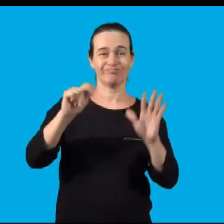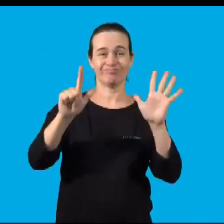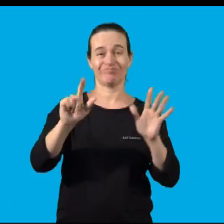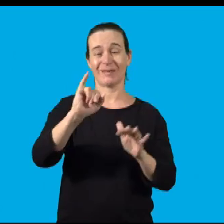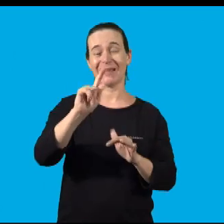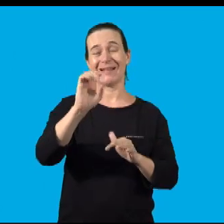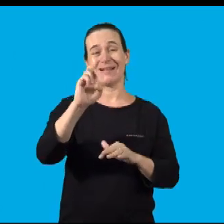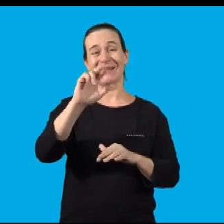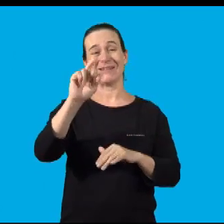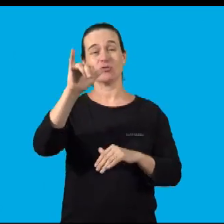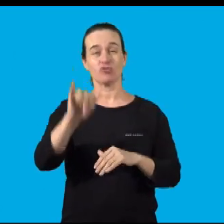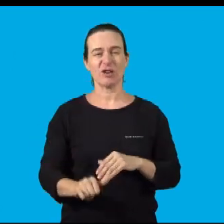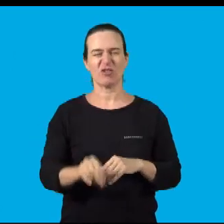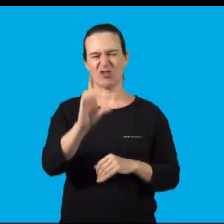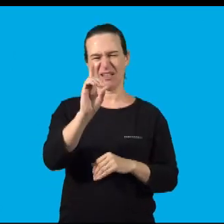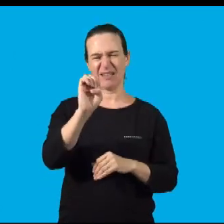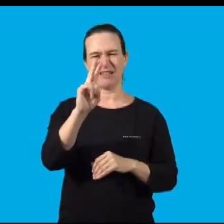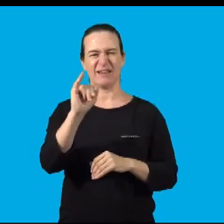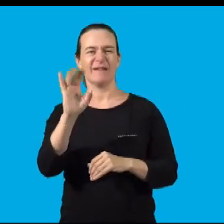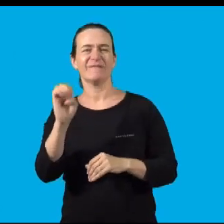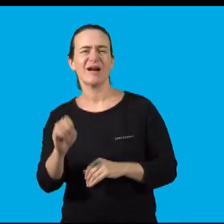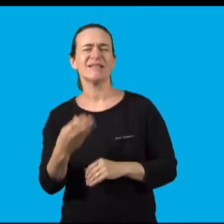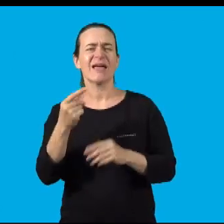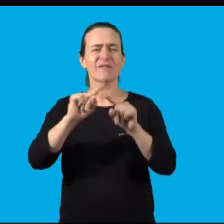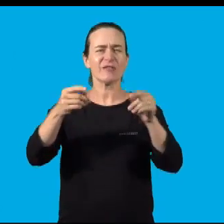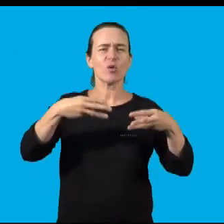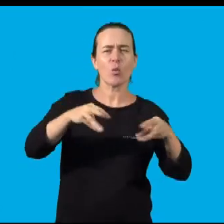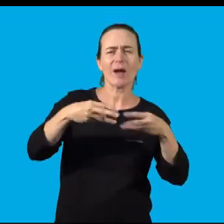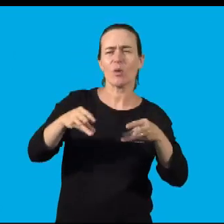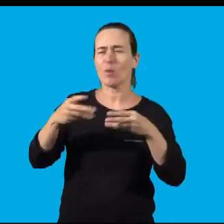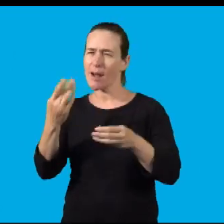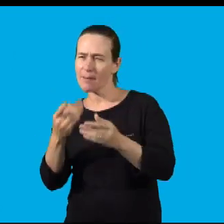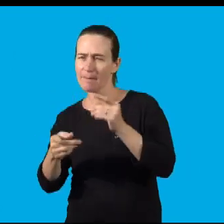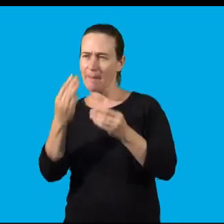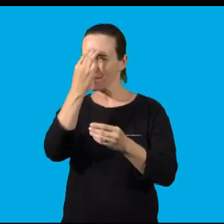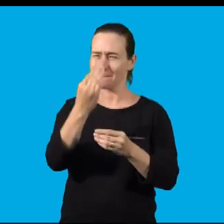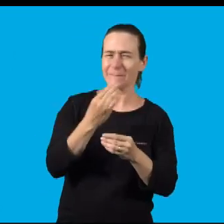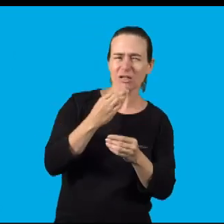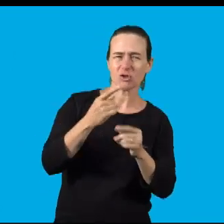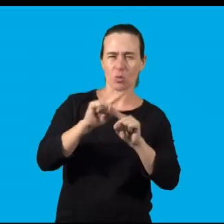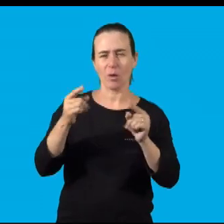Literary devices, techniques to enhance the storytelling like imagery or symbolism.